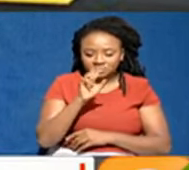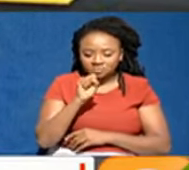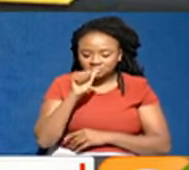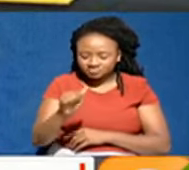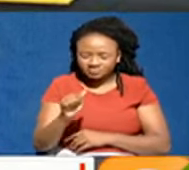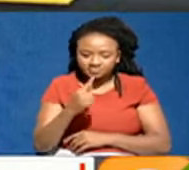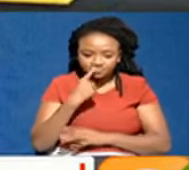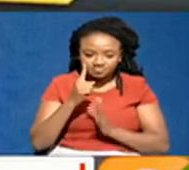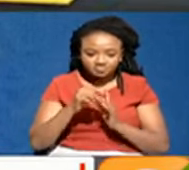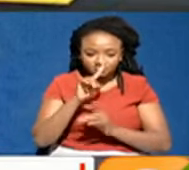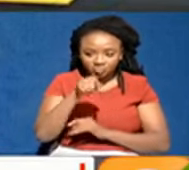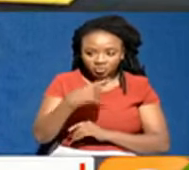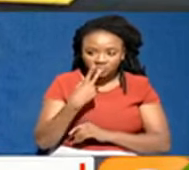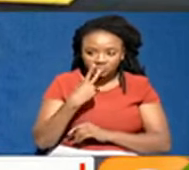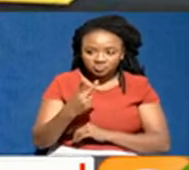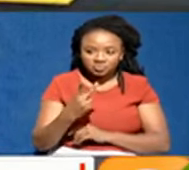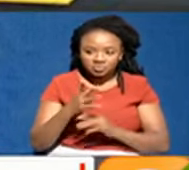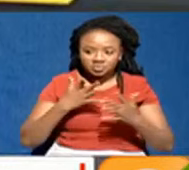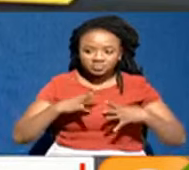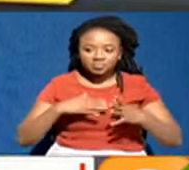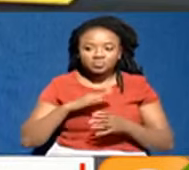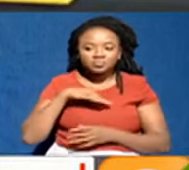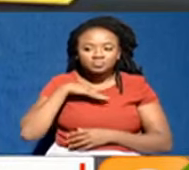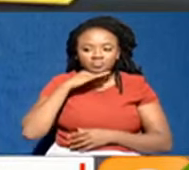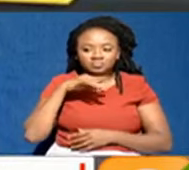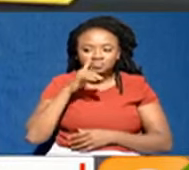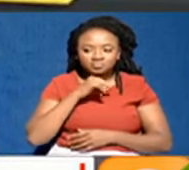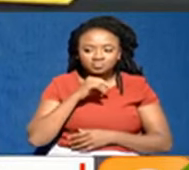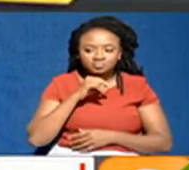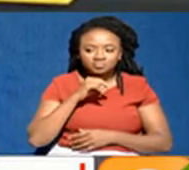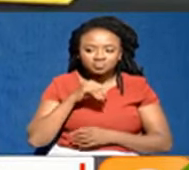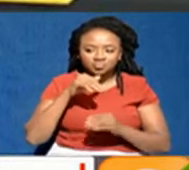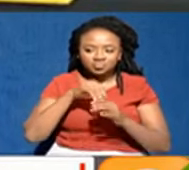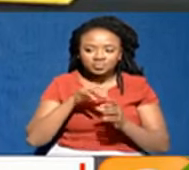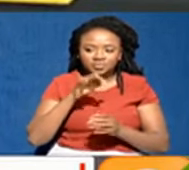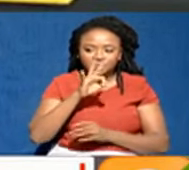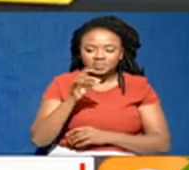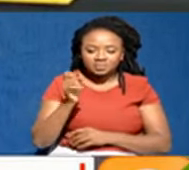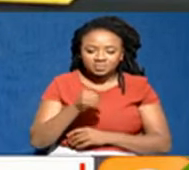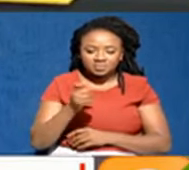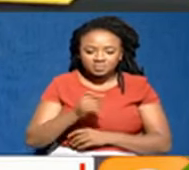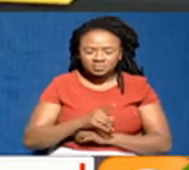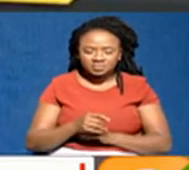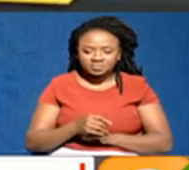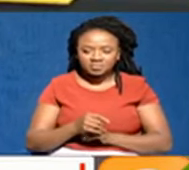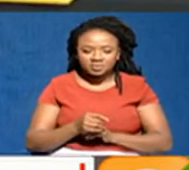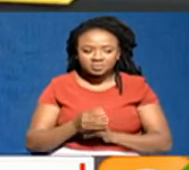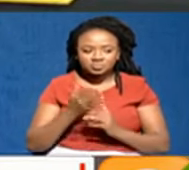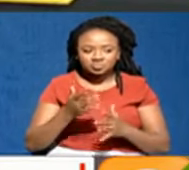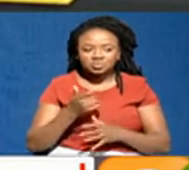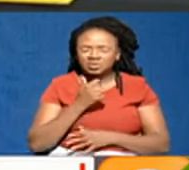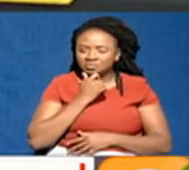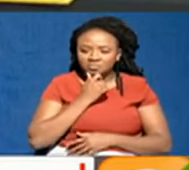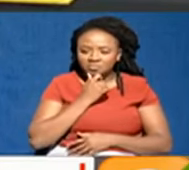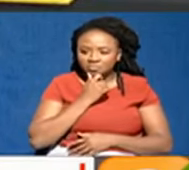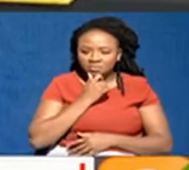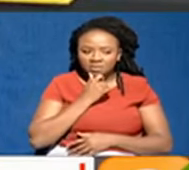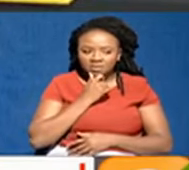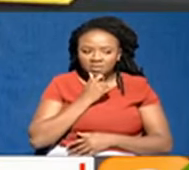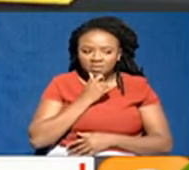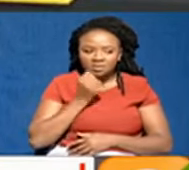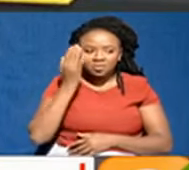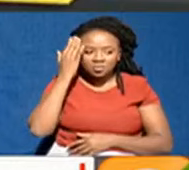We have lost 1,200 people for the last, actually, 3 months. And you would ask yourself, what is